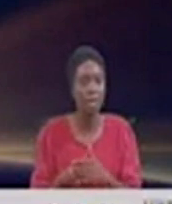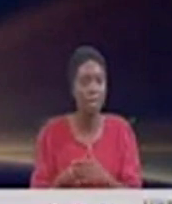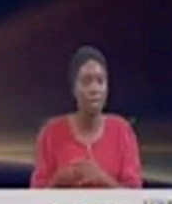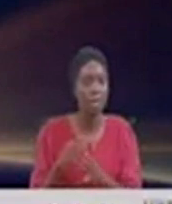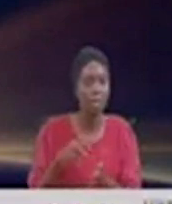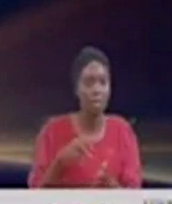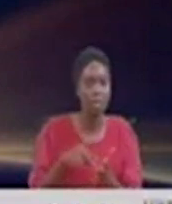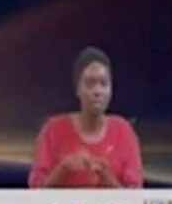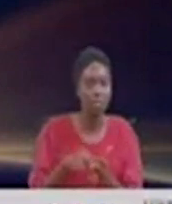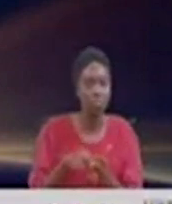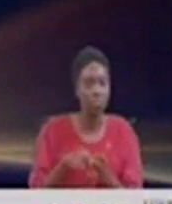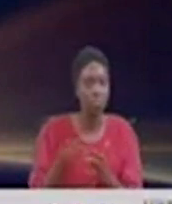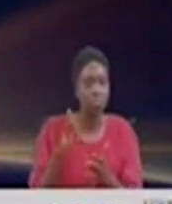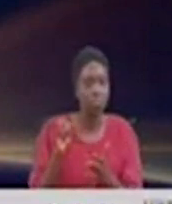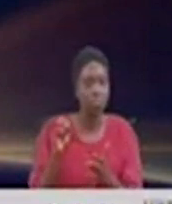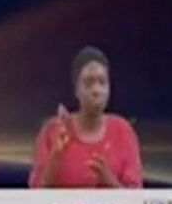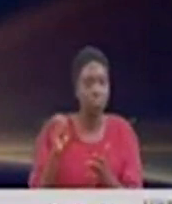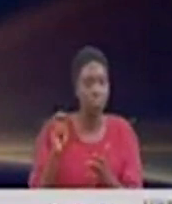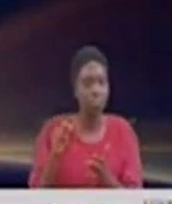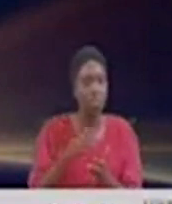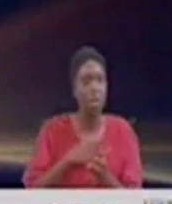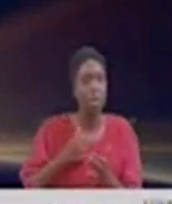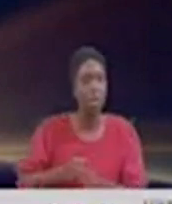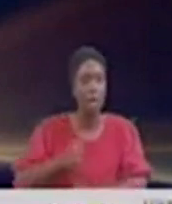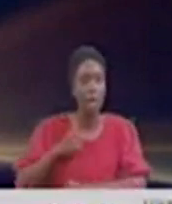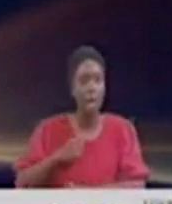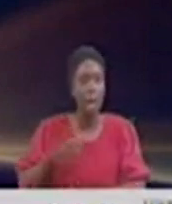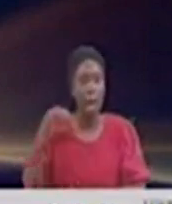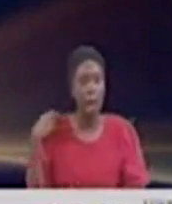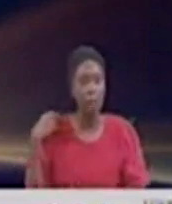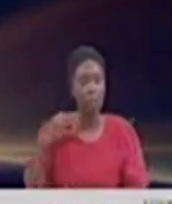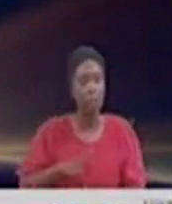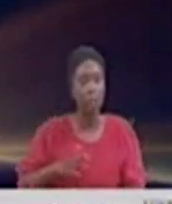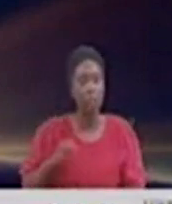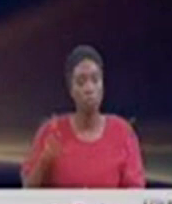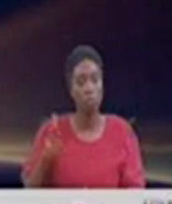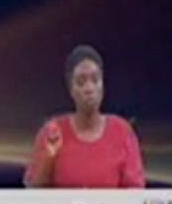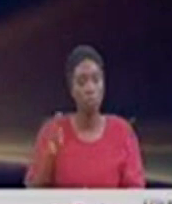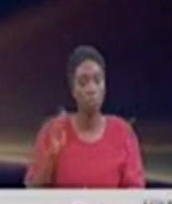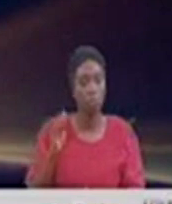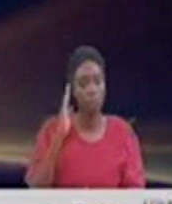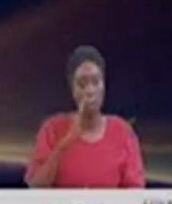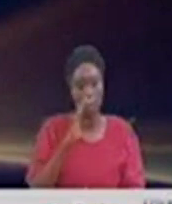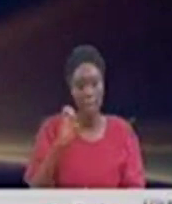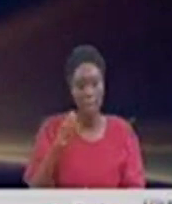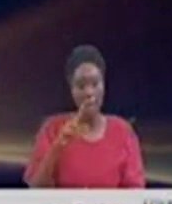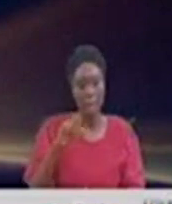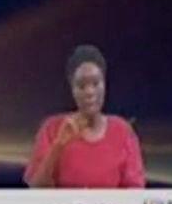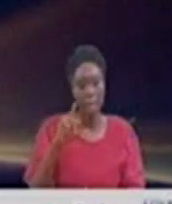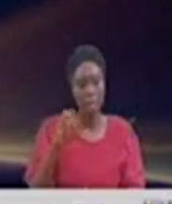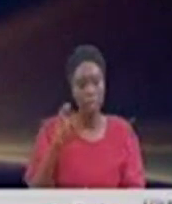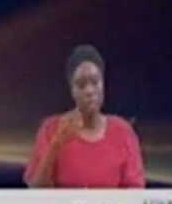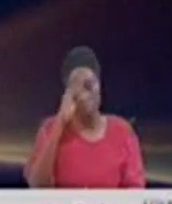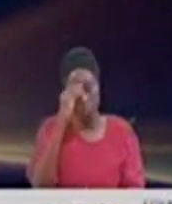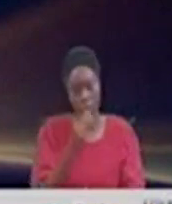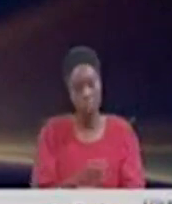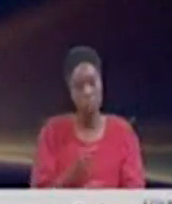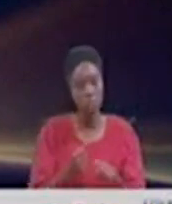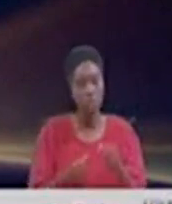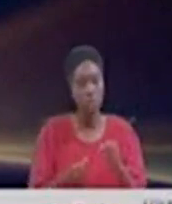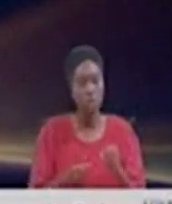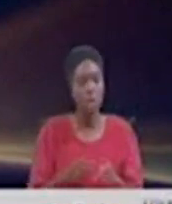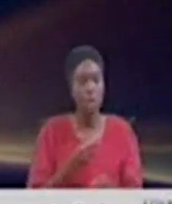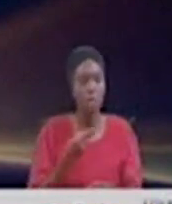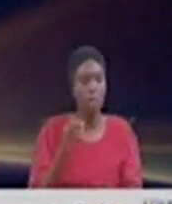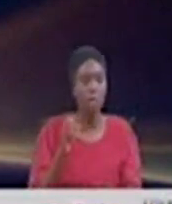according to their armies. And the captain of the children of Reuben shall be Eliza the son of Shedeur. And his host,